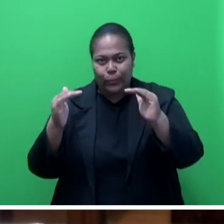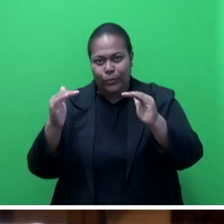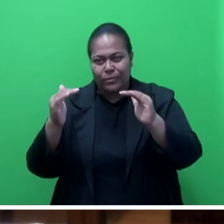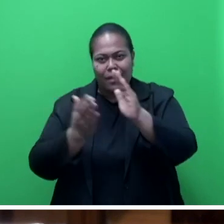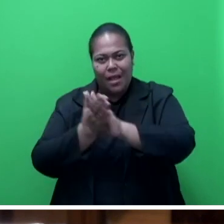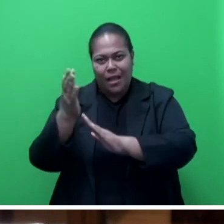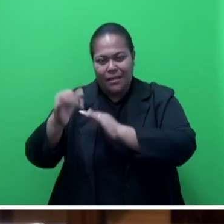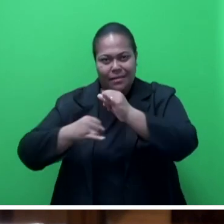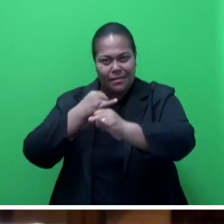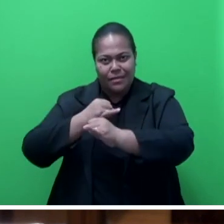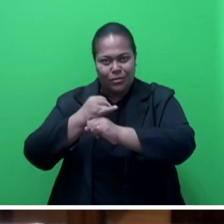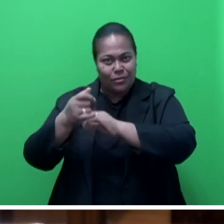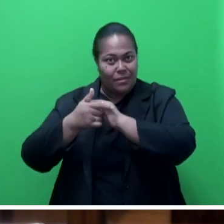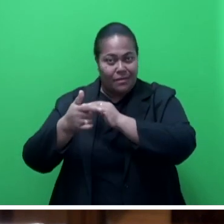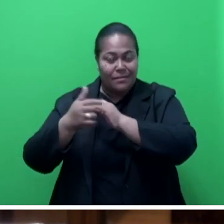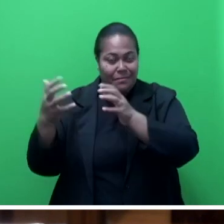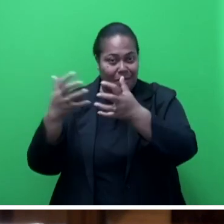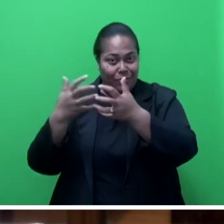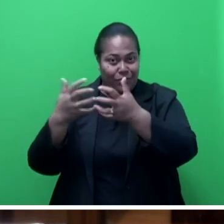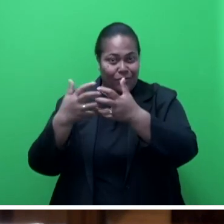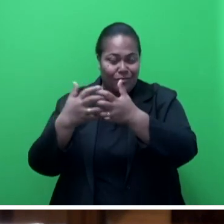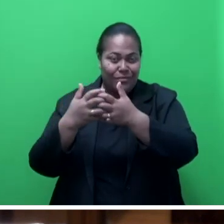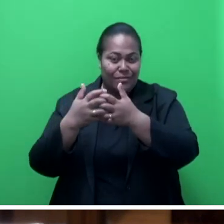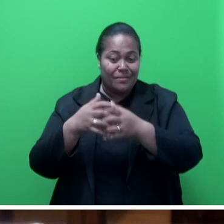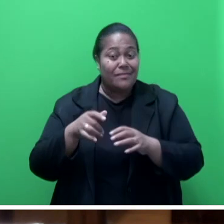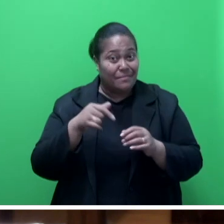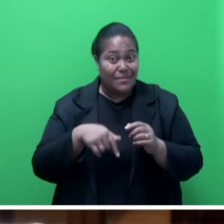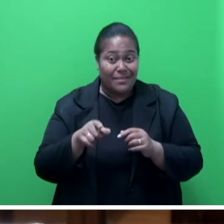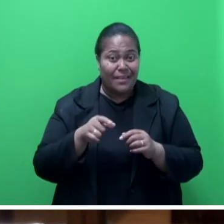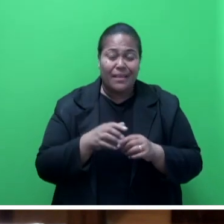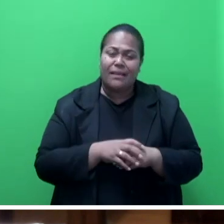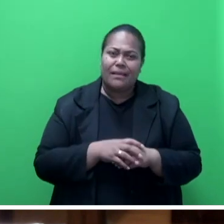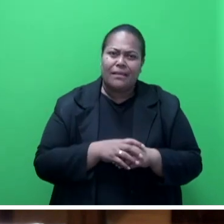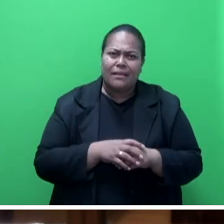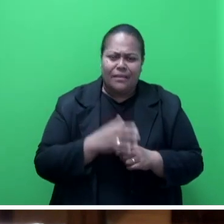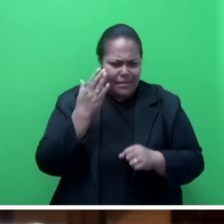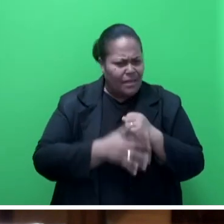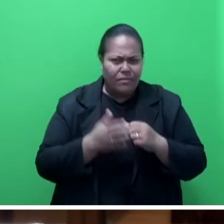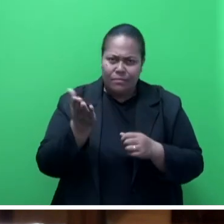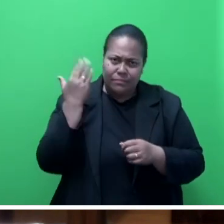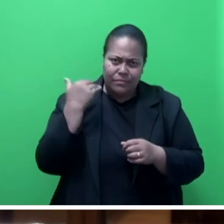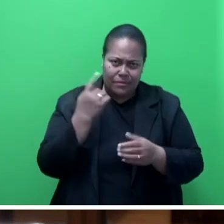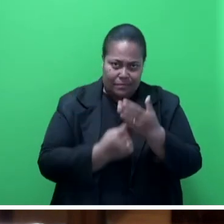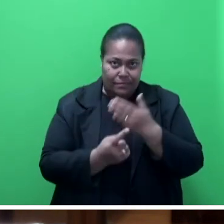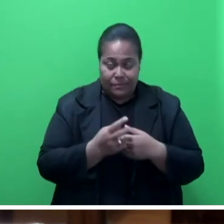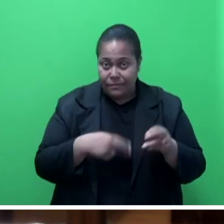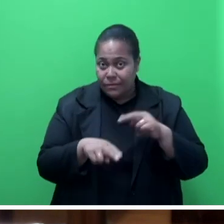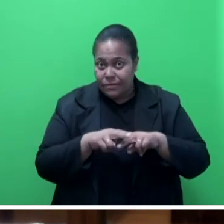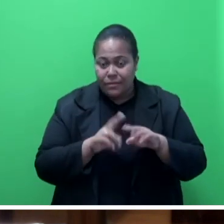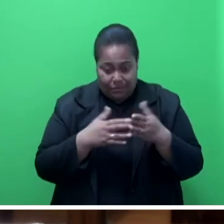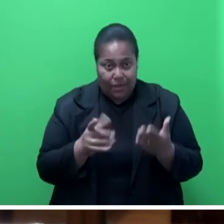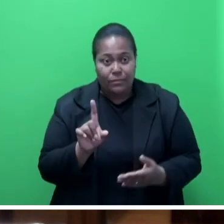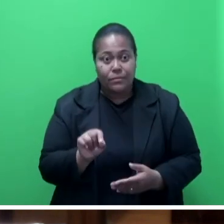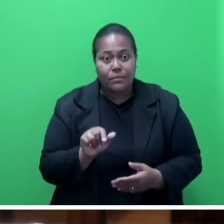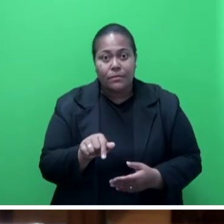These nations, Mr. Speaker, have never done this before for Fiji. They are doing it now. And they are doing it because they